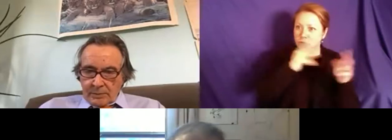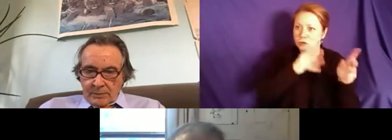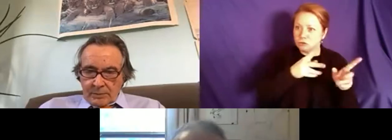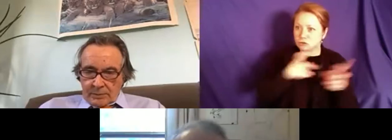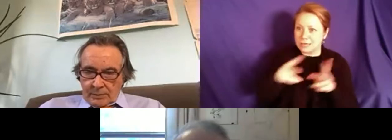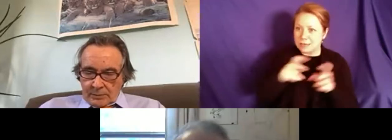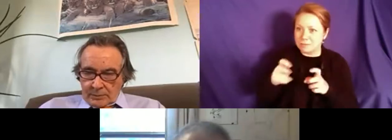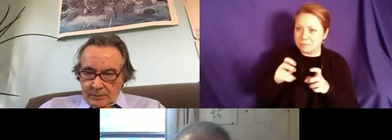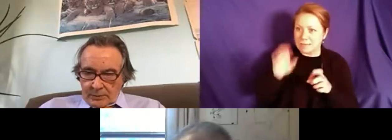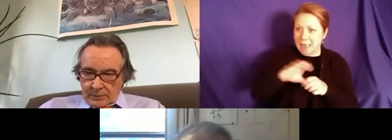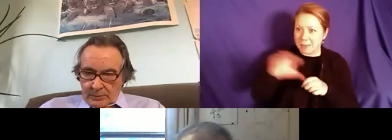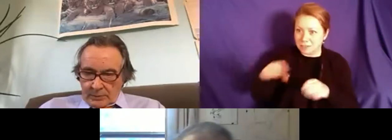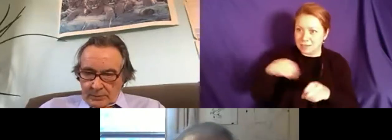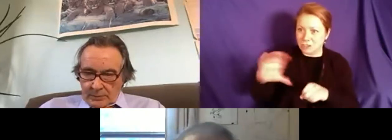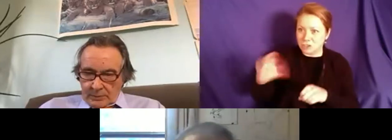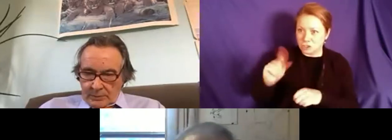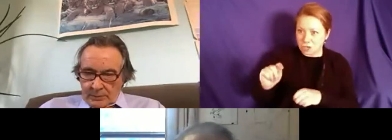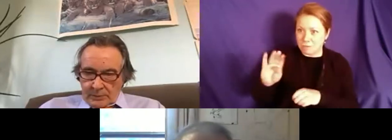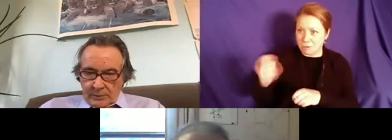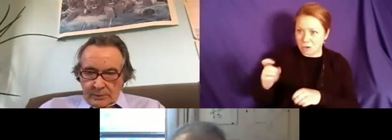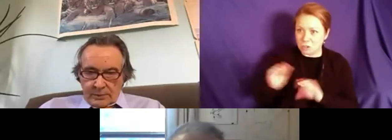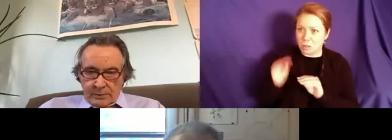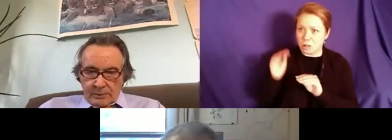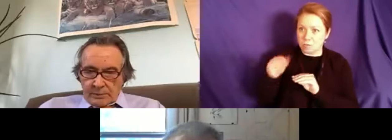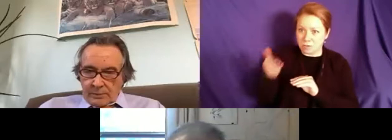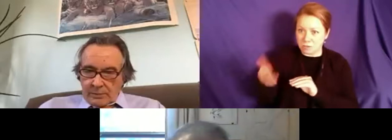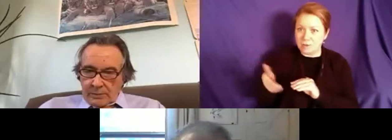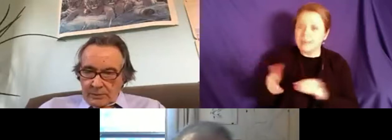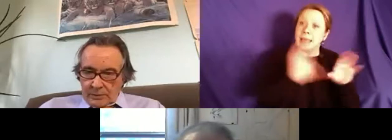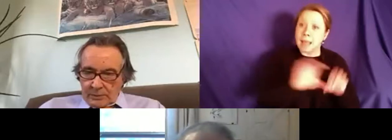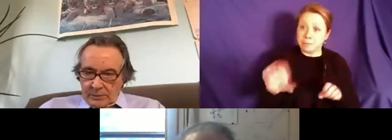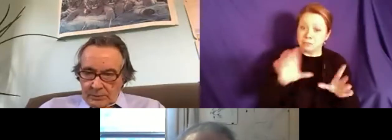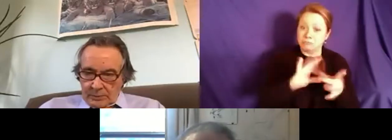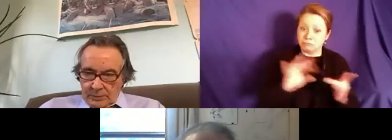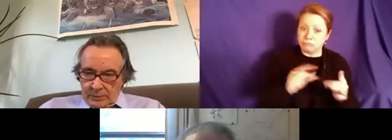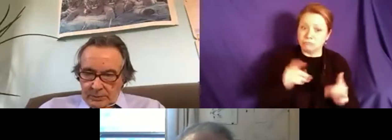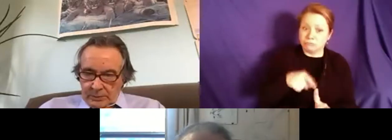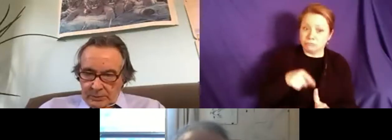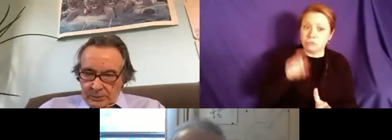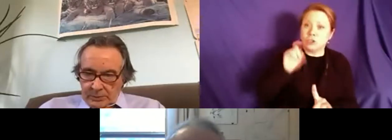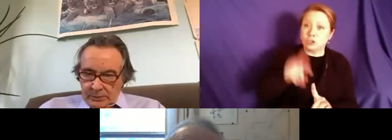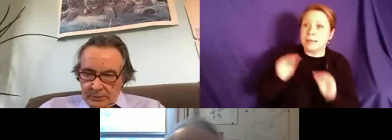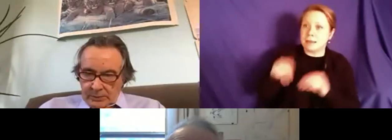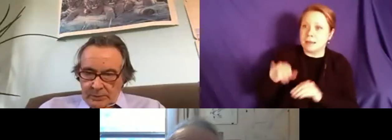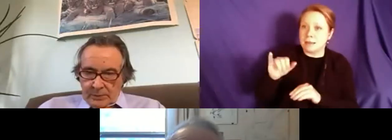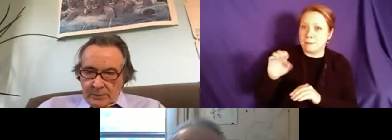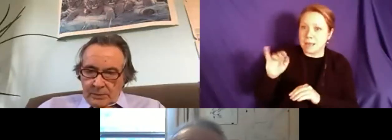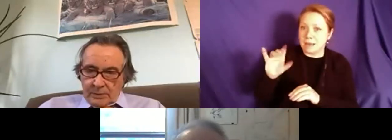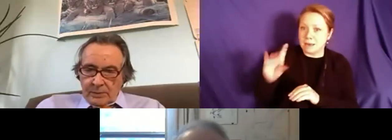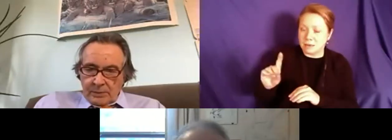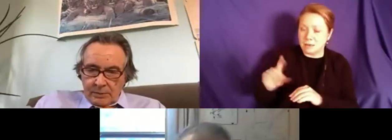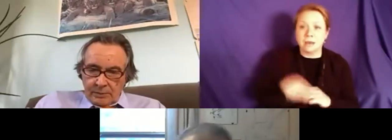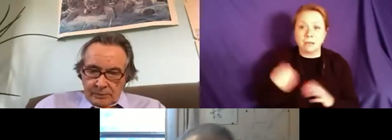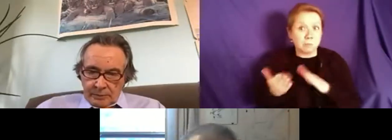caption in the chat box tonight, although the captions should also be embedded. I have